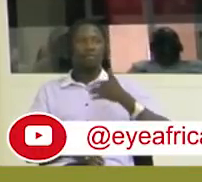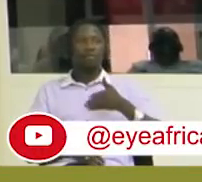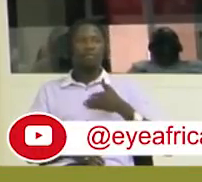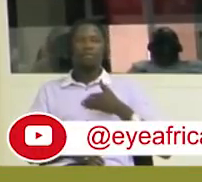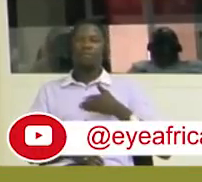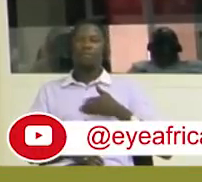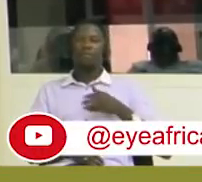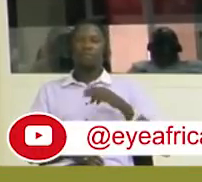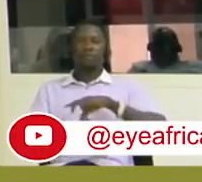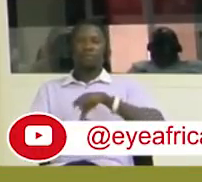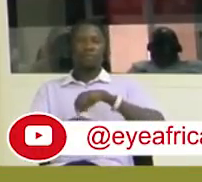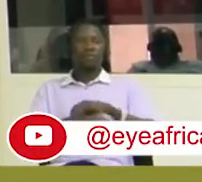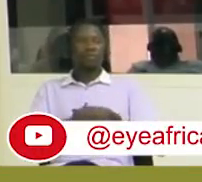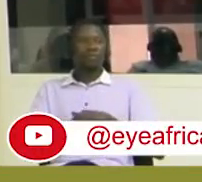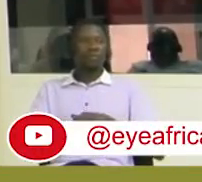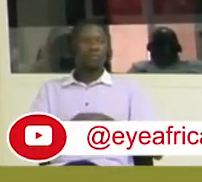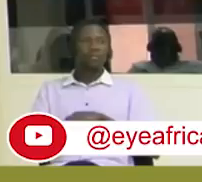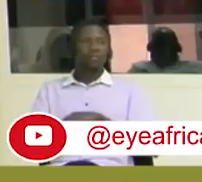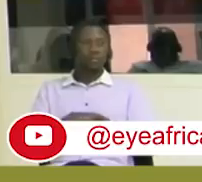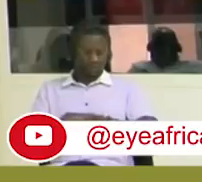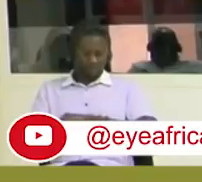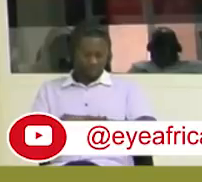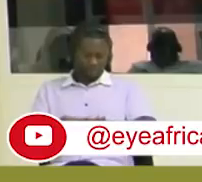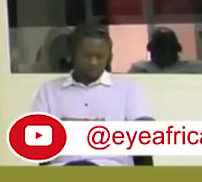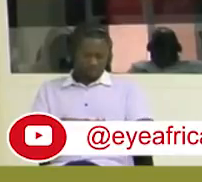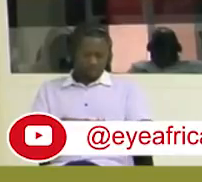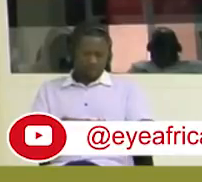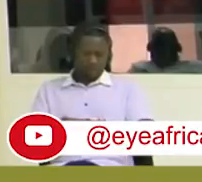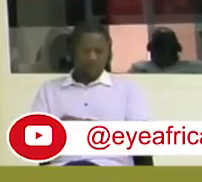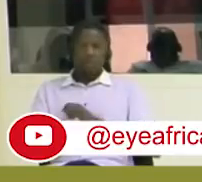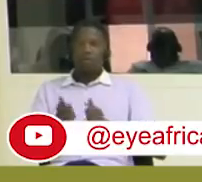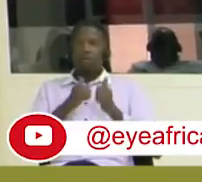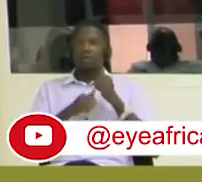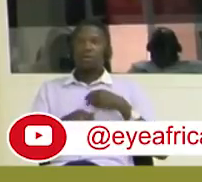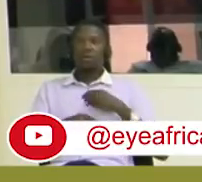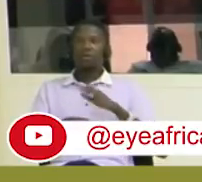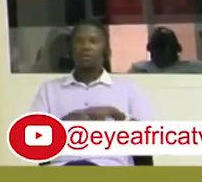I'm sorry, we come back at 5 o'clock. At 5 o'clock. Yes, Mr. Right?